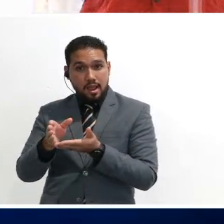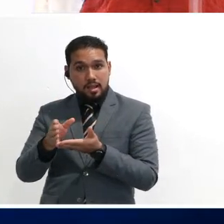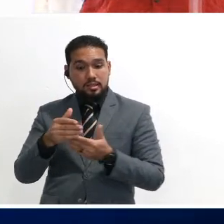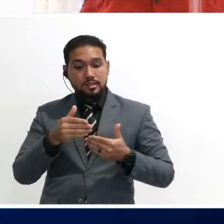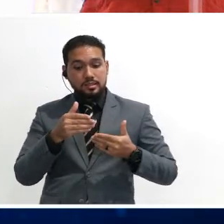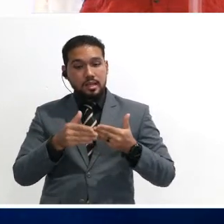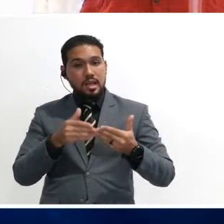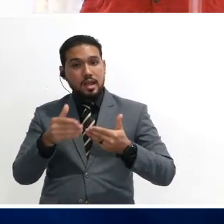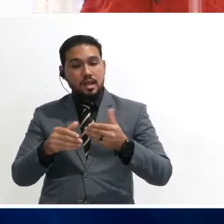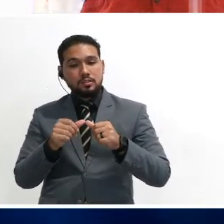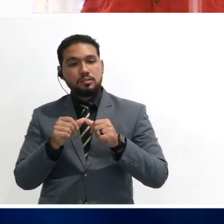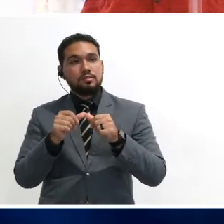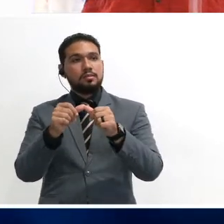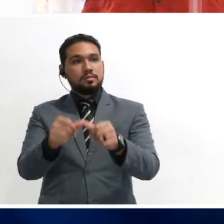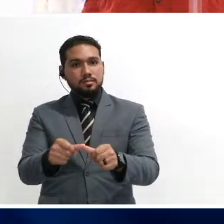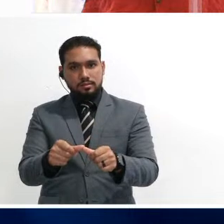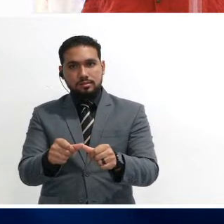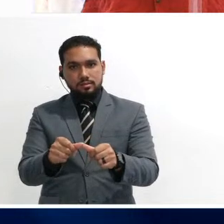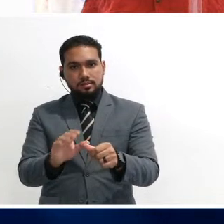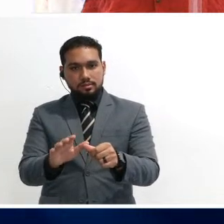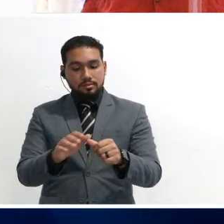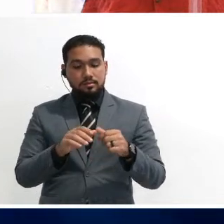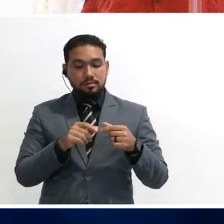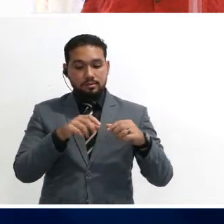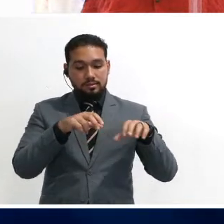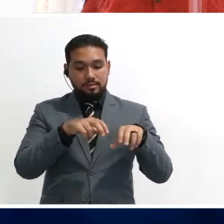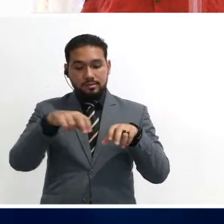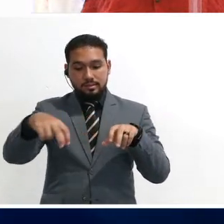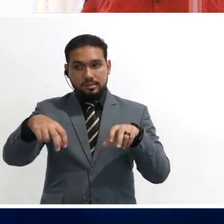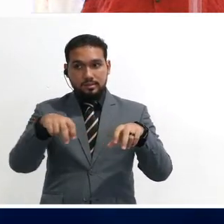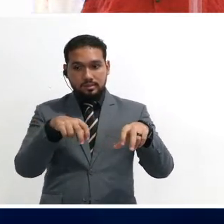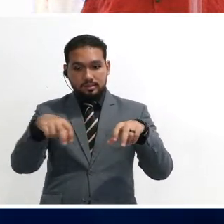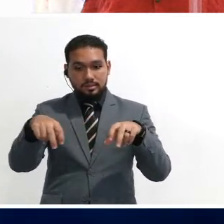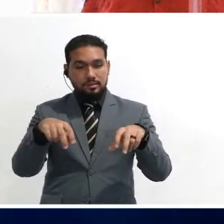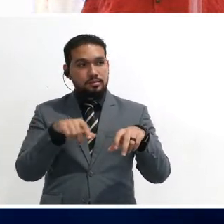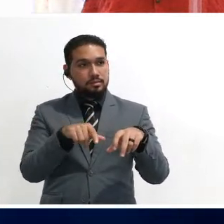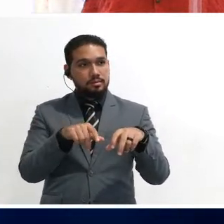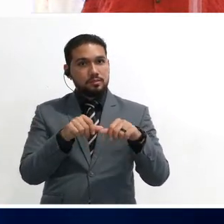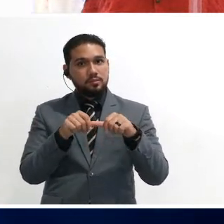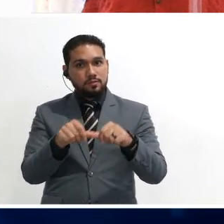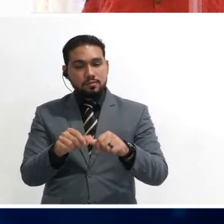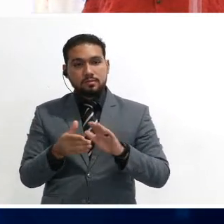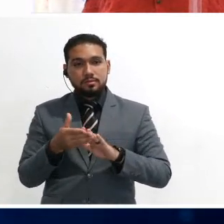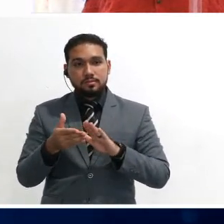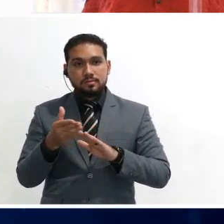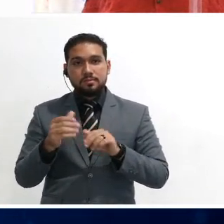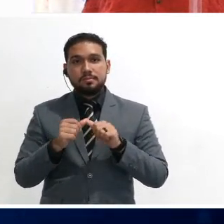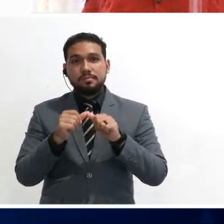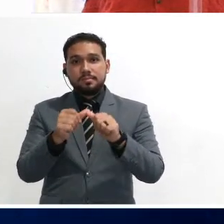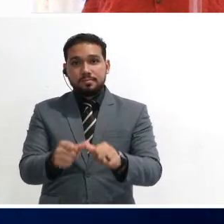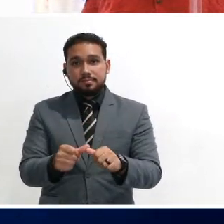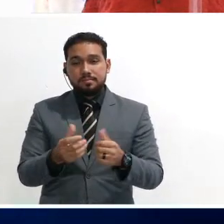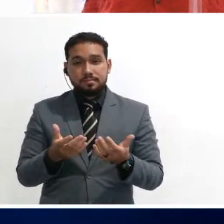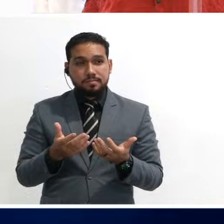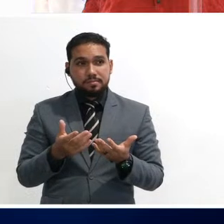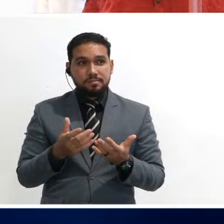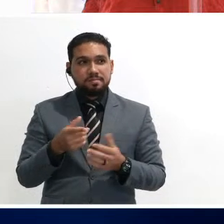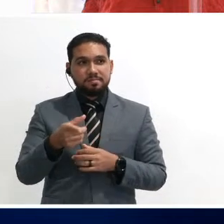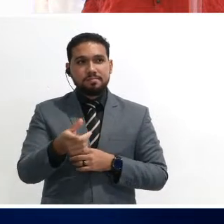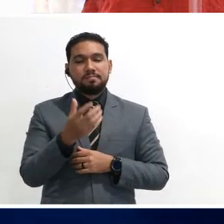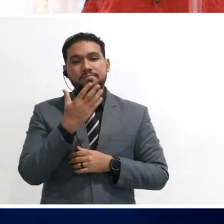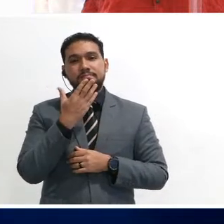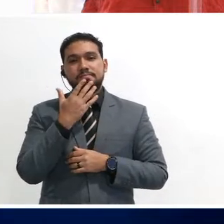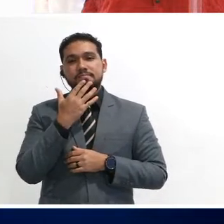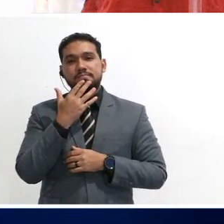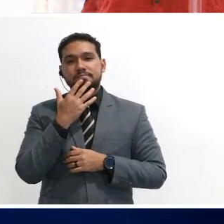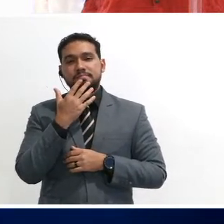through mold vias are first plated up. They're kind of that blue, tall structures, and then the chip is placed and molded over,